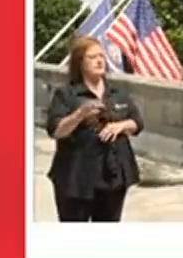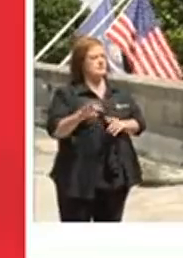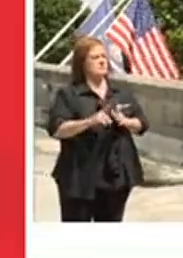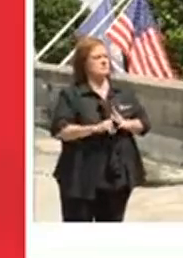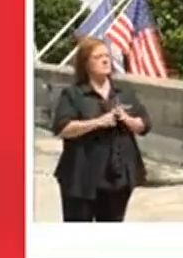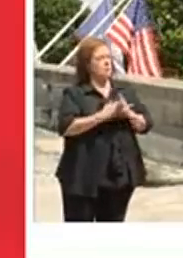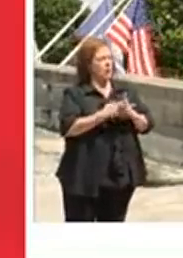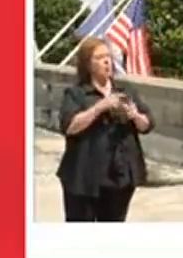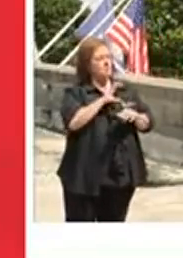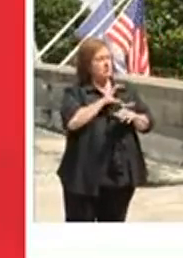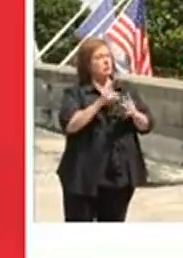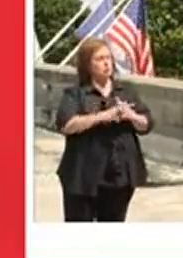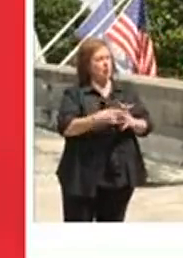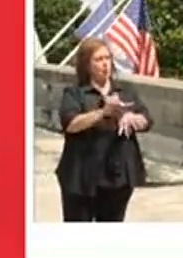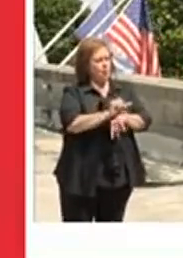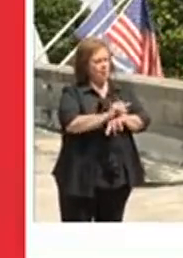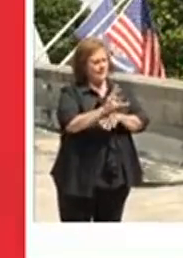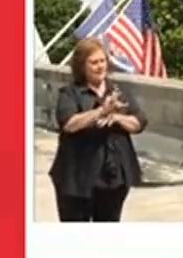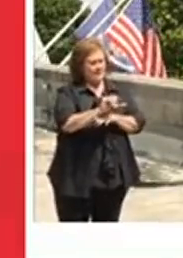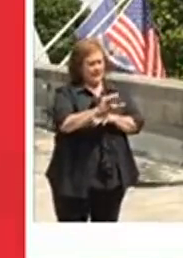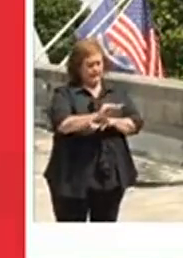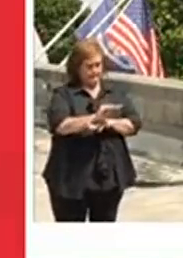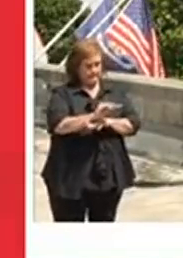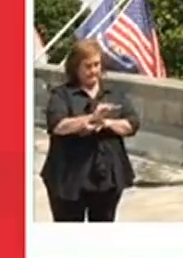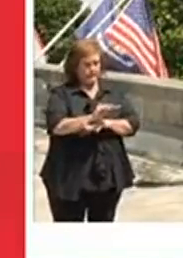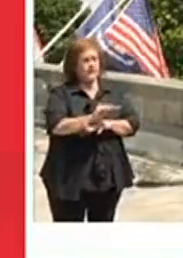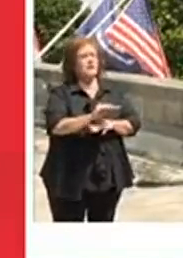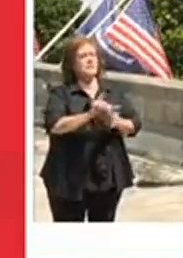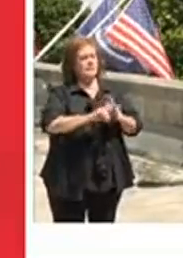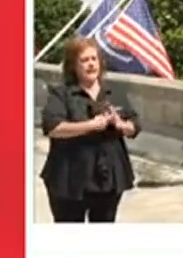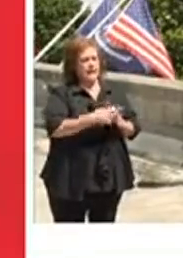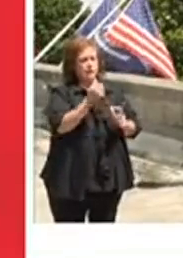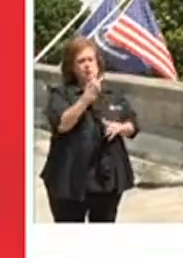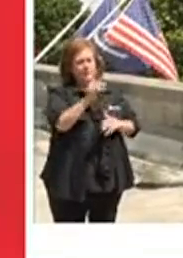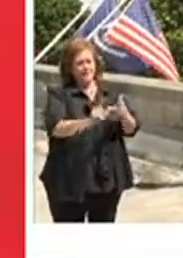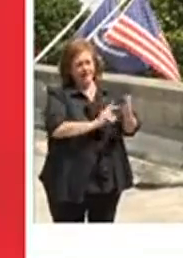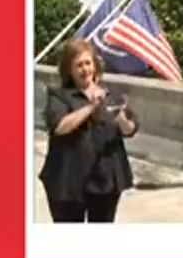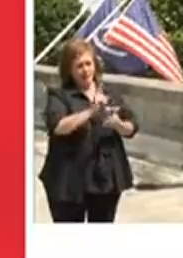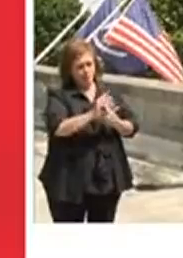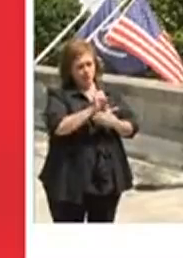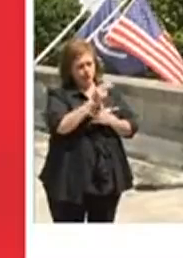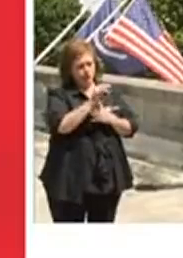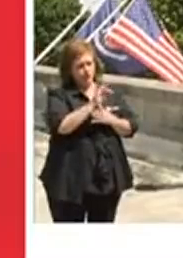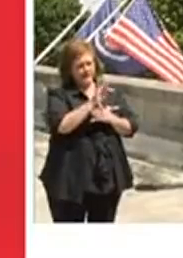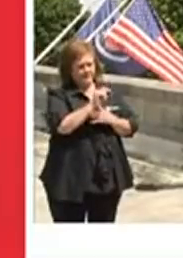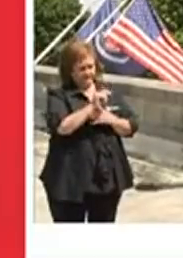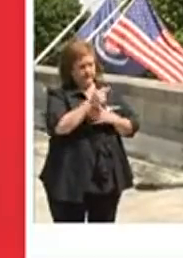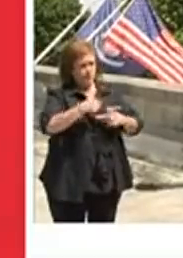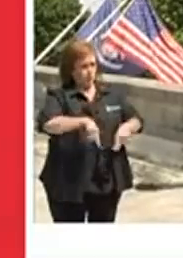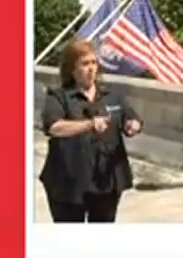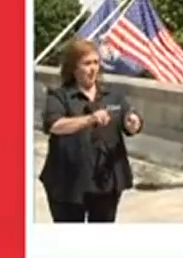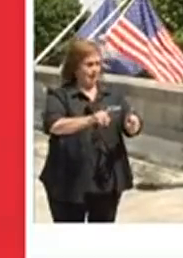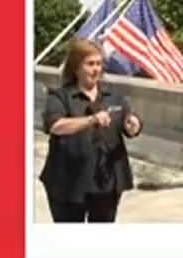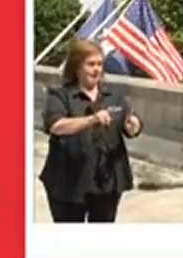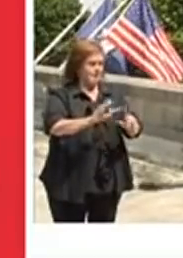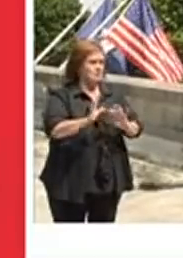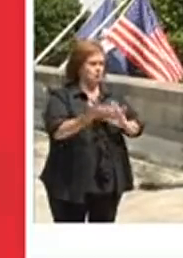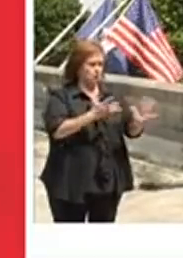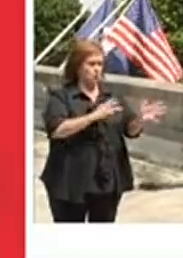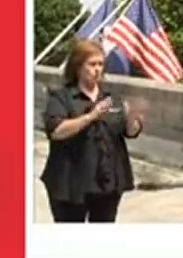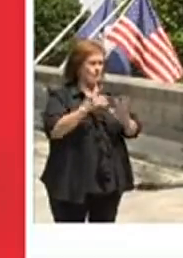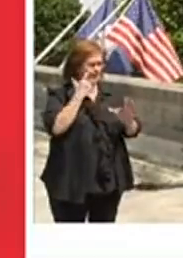morning, we will transition to a 12-hour shift throughout this event in preparation for